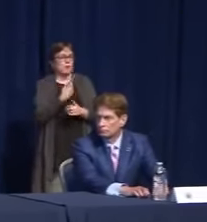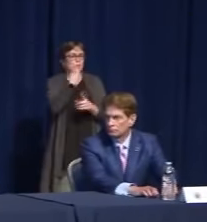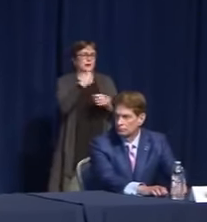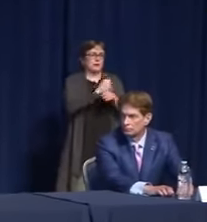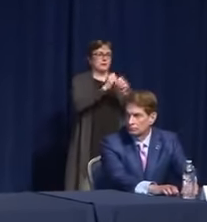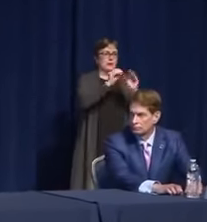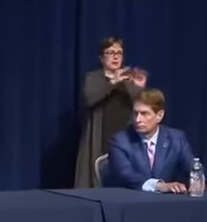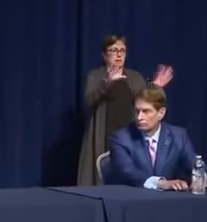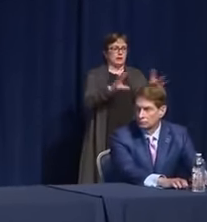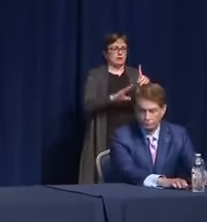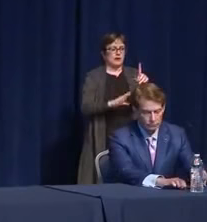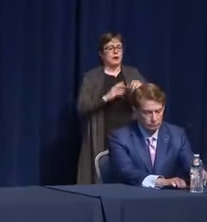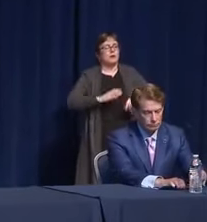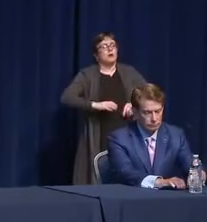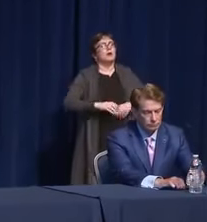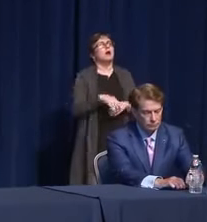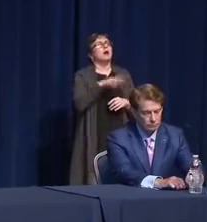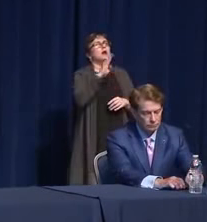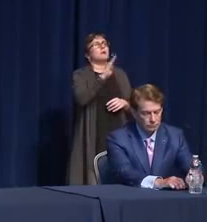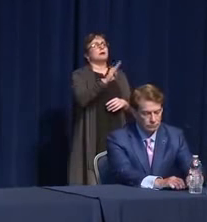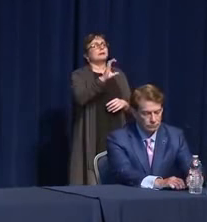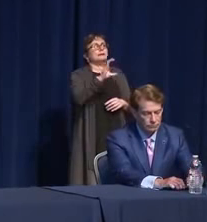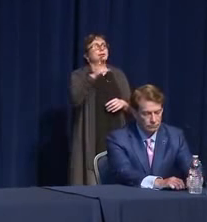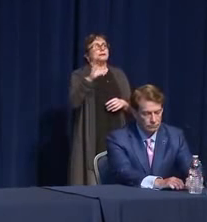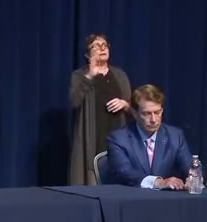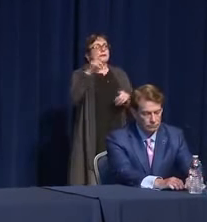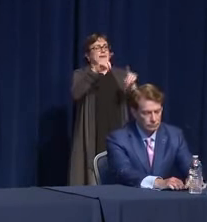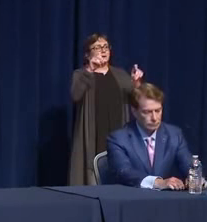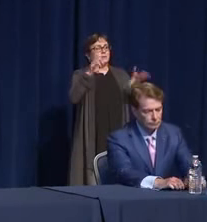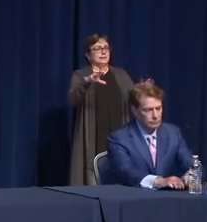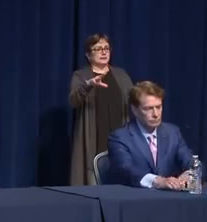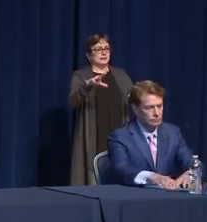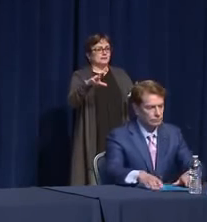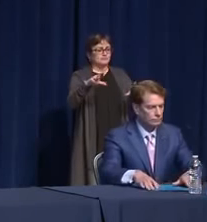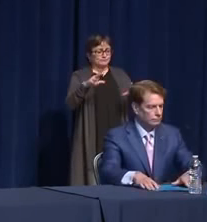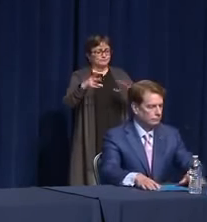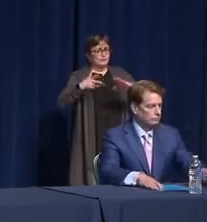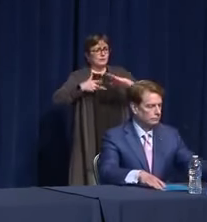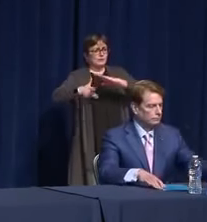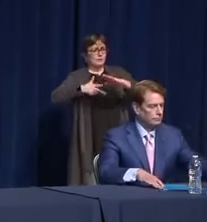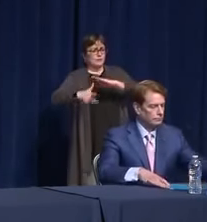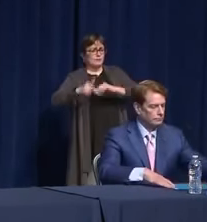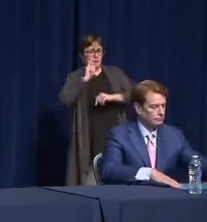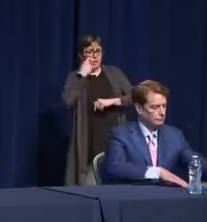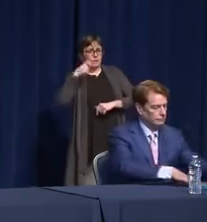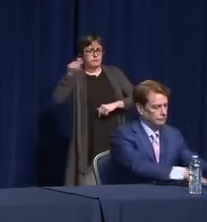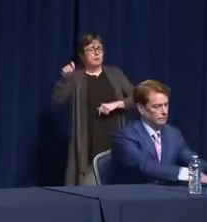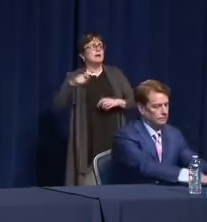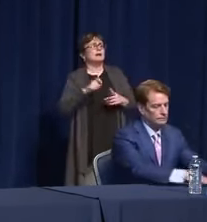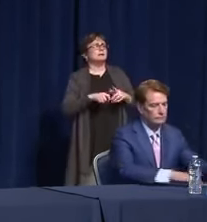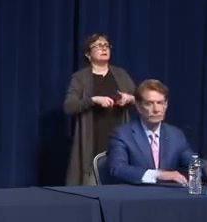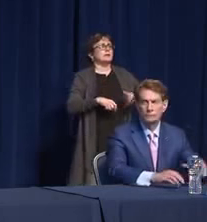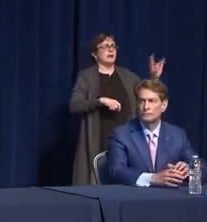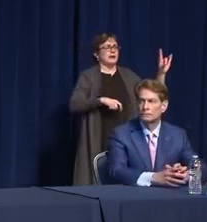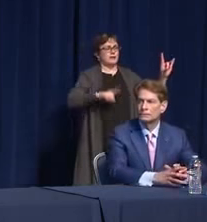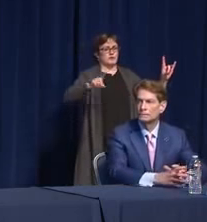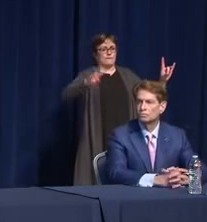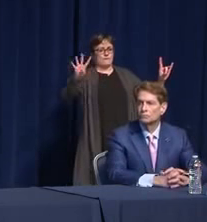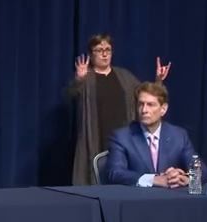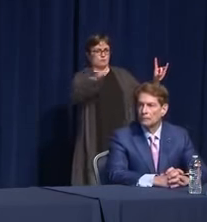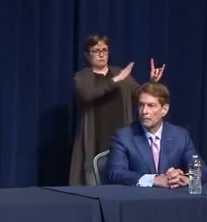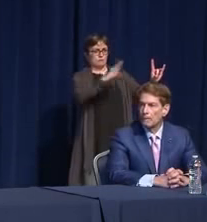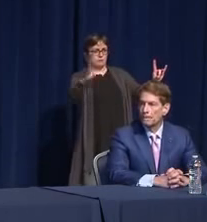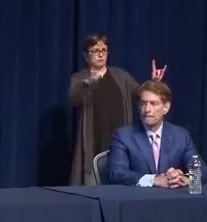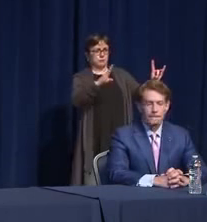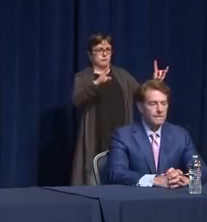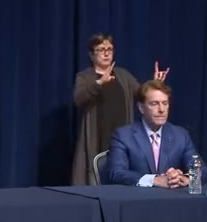site is 8 to 4, as long as we've got enough equipment and bodies and PPE 7 days a week. So it'll be